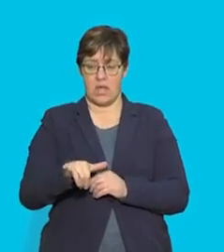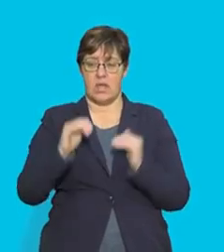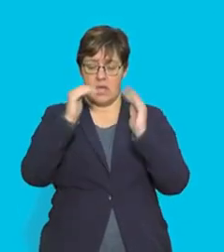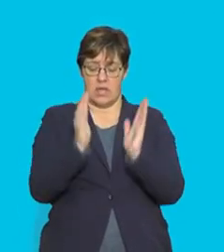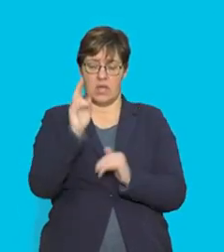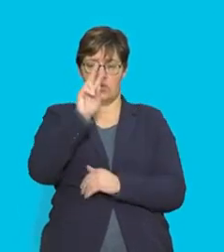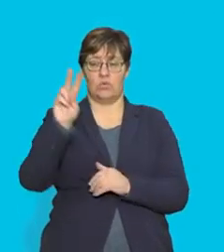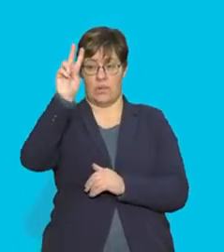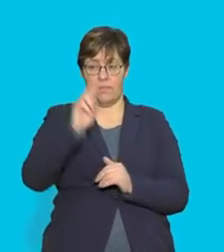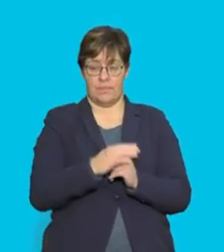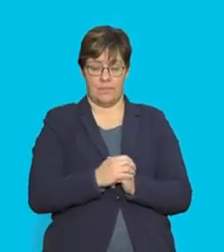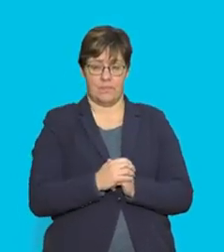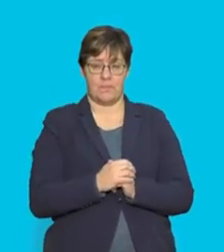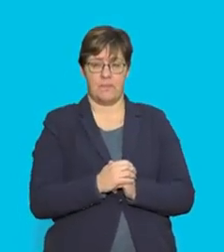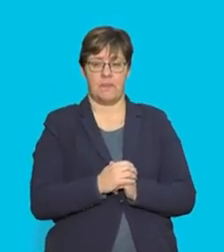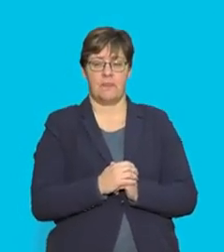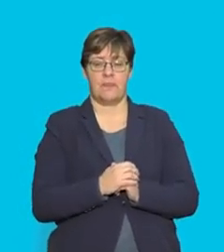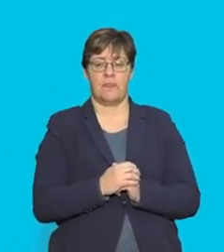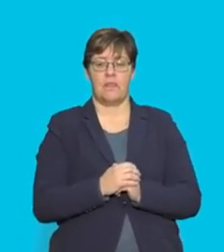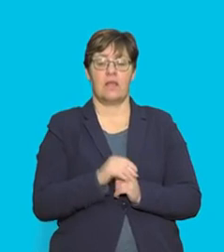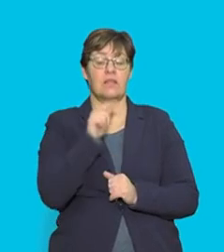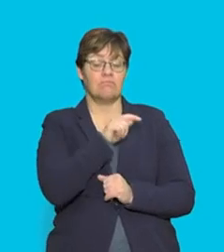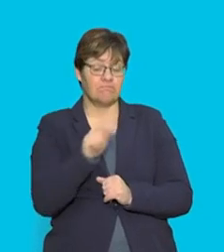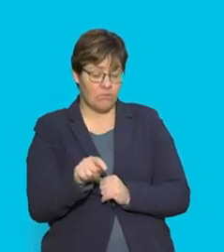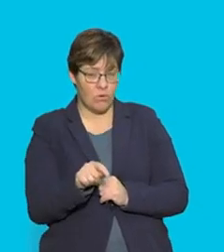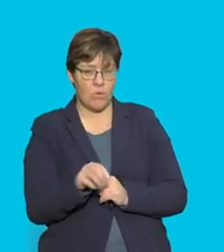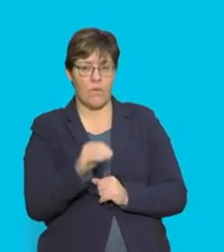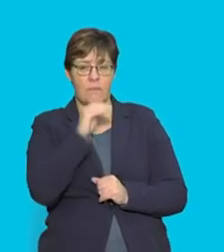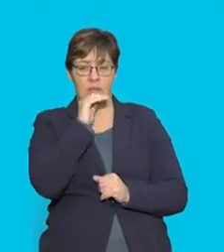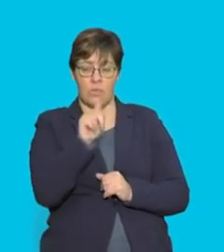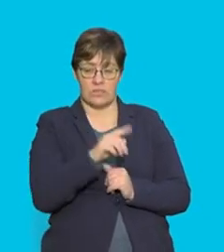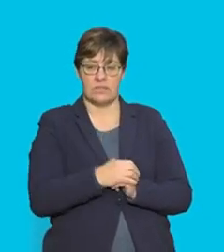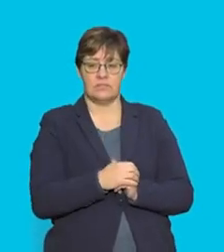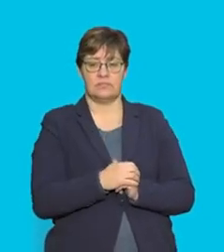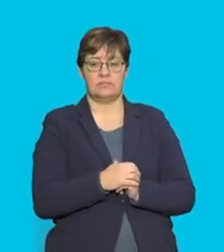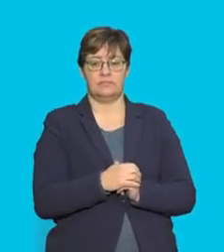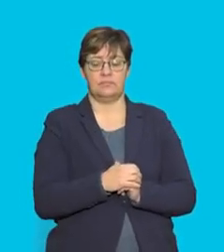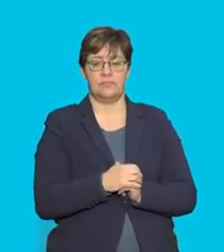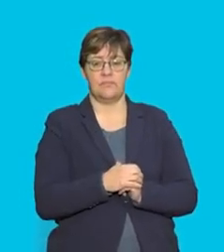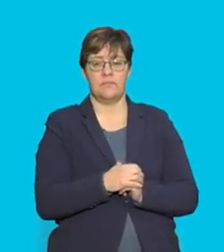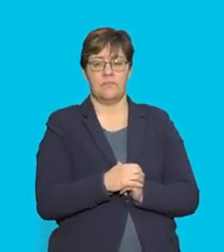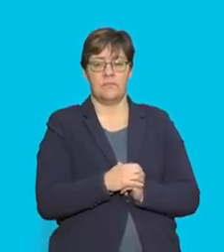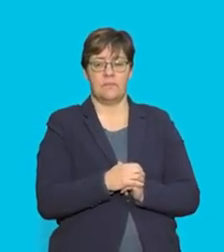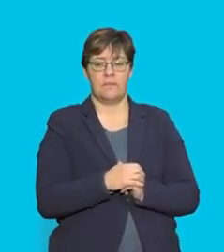2xy squared. Okay, and therefore this will then be equals